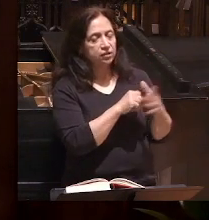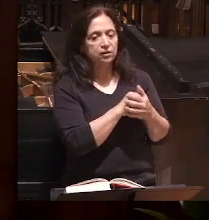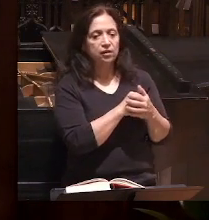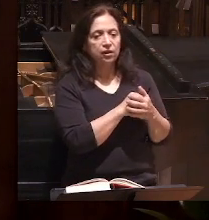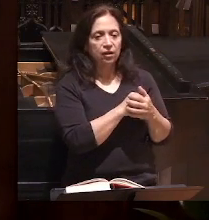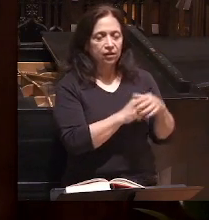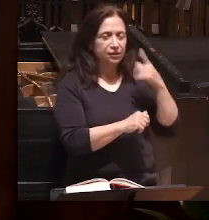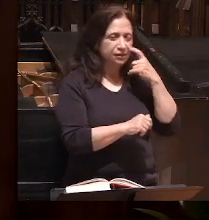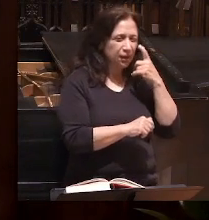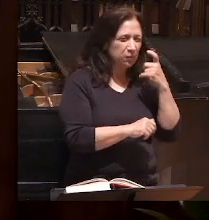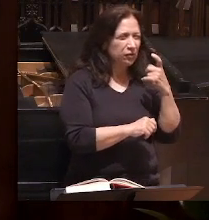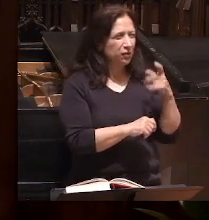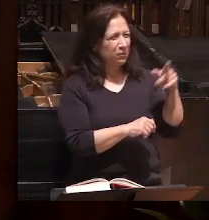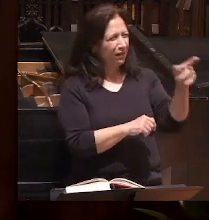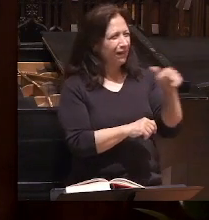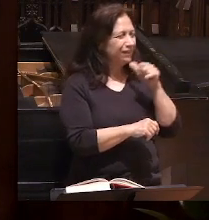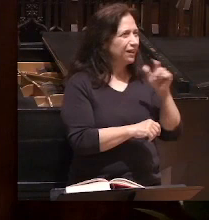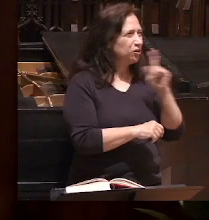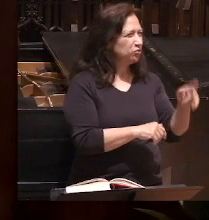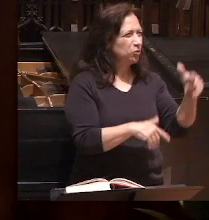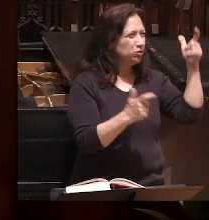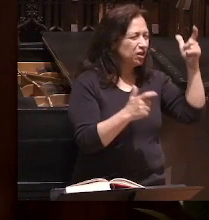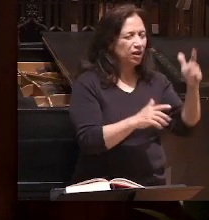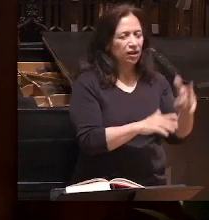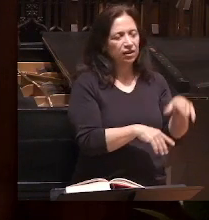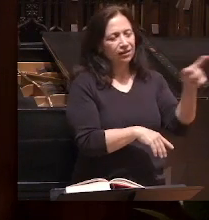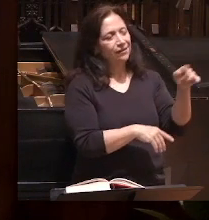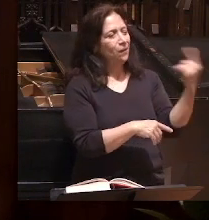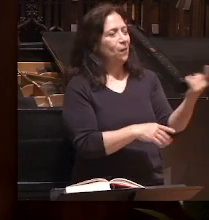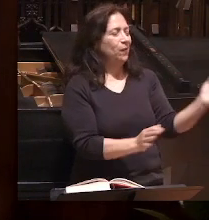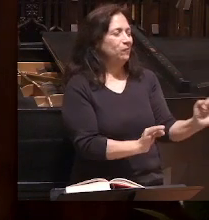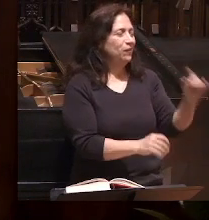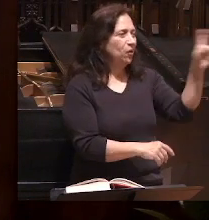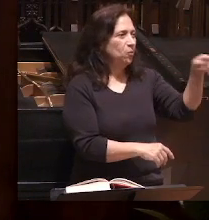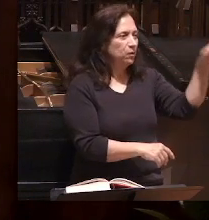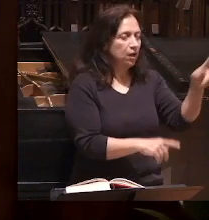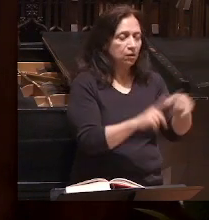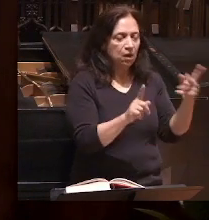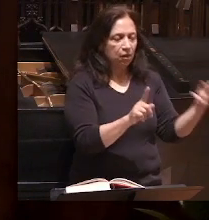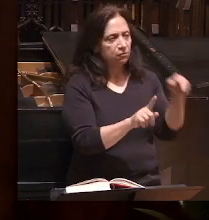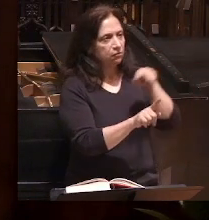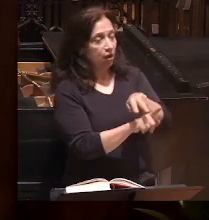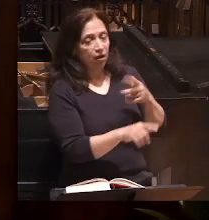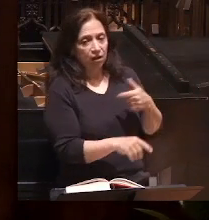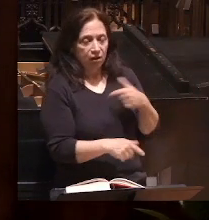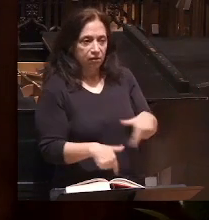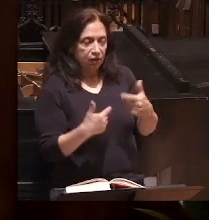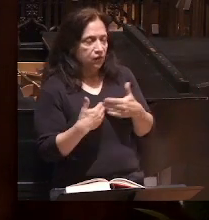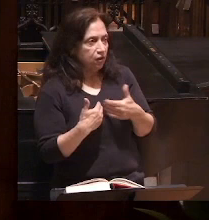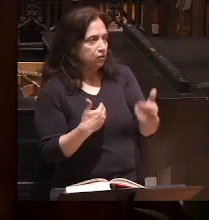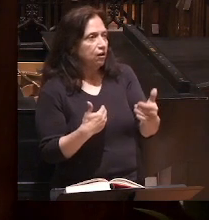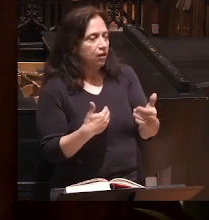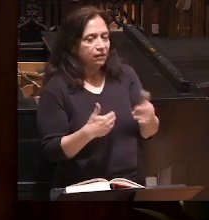of skepticism and mistrust, a commitment to living a life that does not depend on outcomes, but